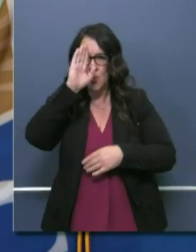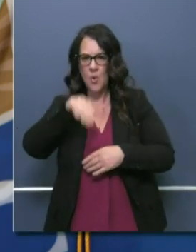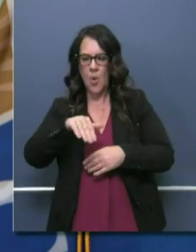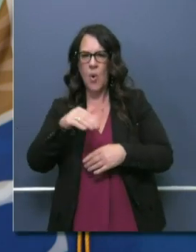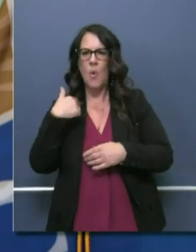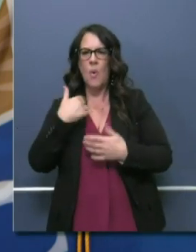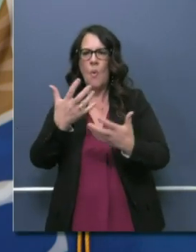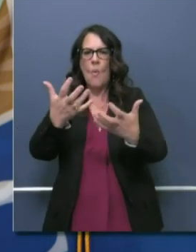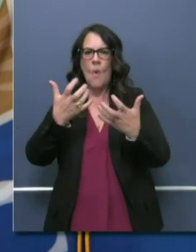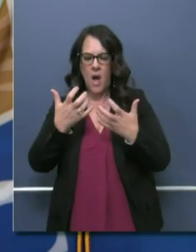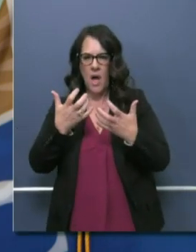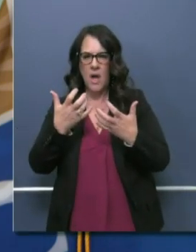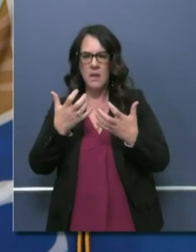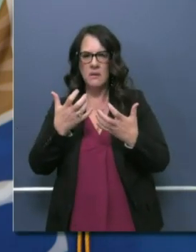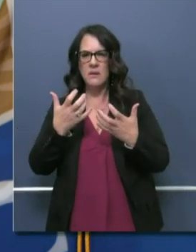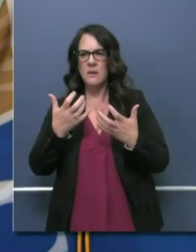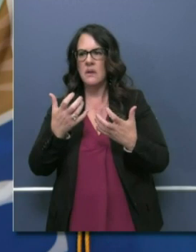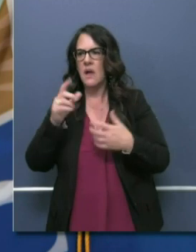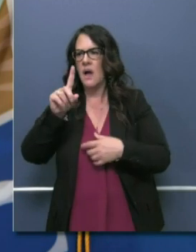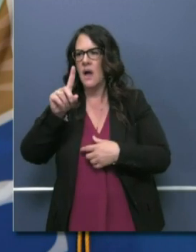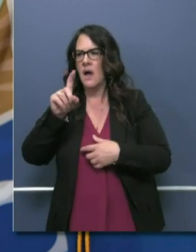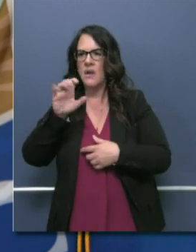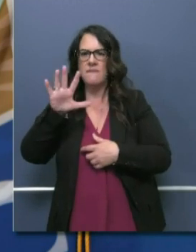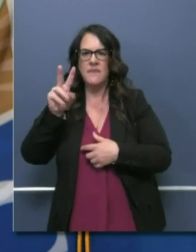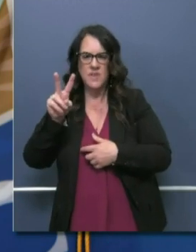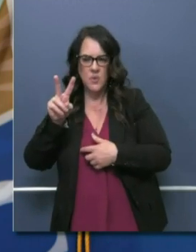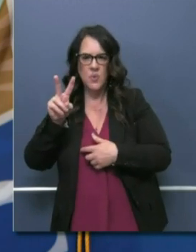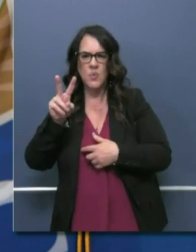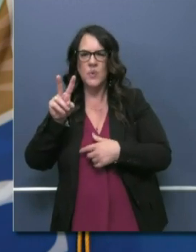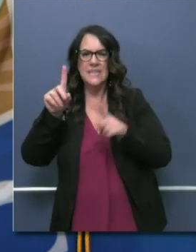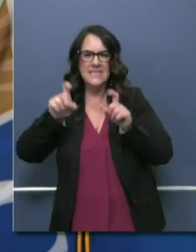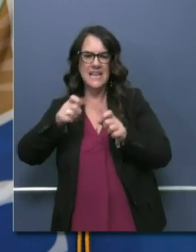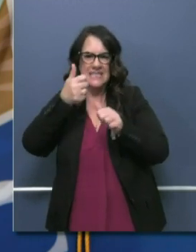per 100,000 Californians. That's about